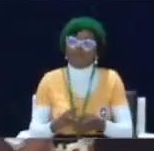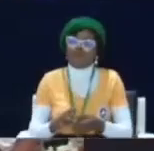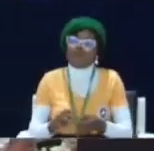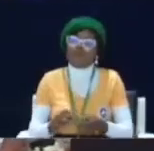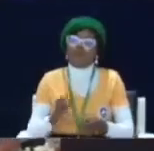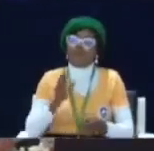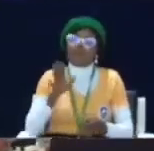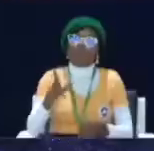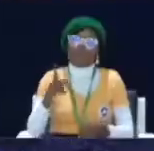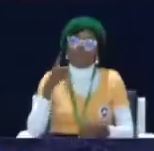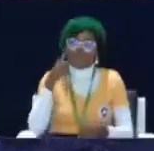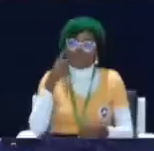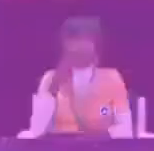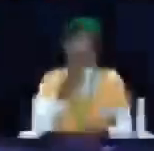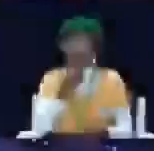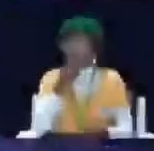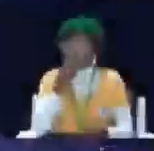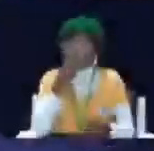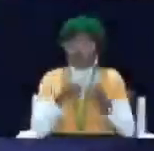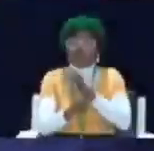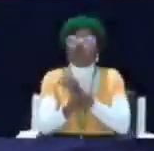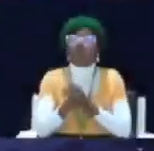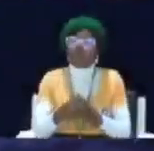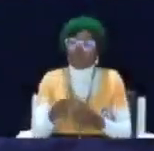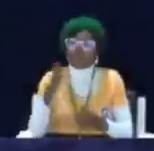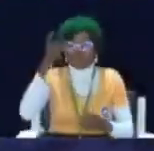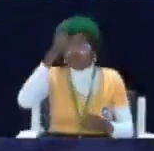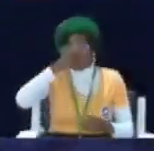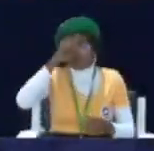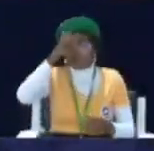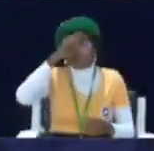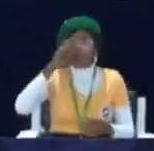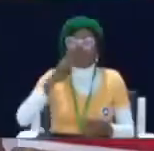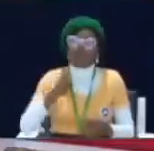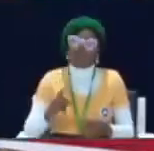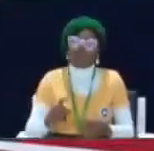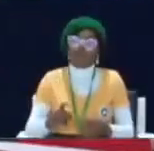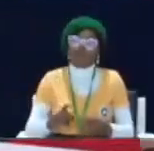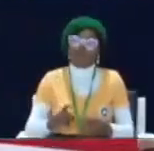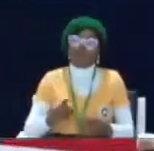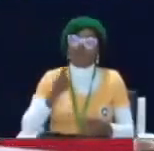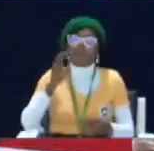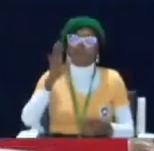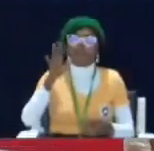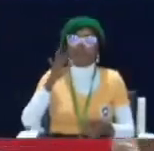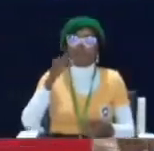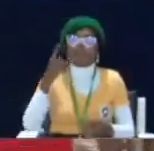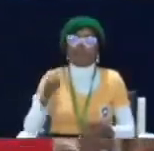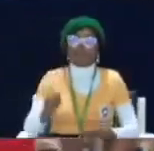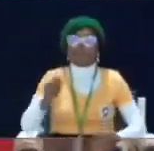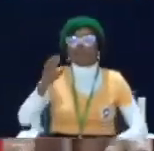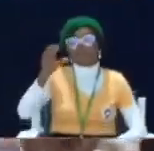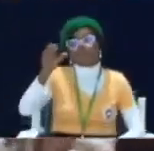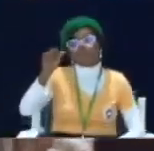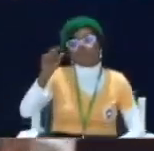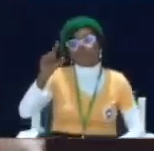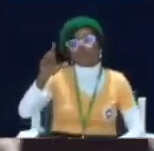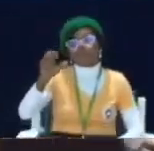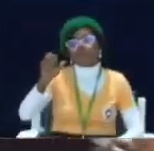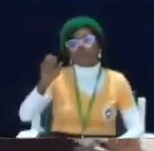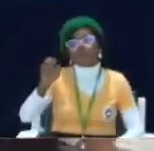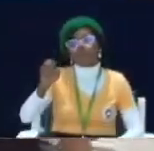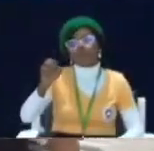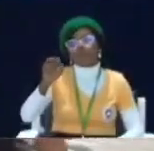your vision. Enlarge your wisdom. Enlarge your xenophilia. Enlarge